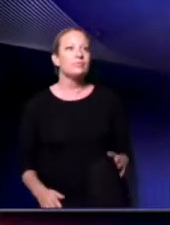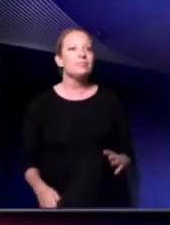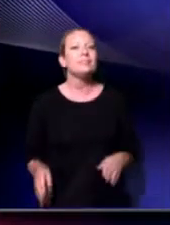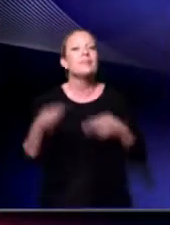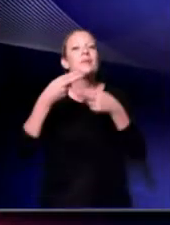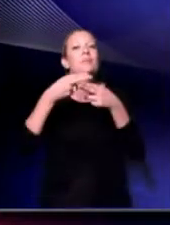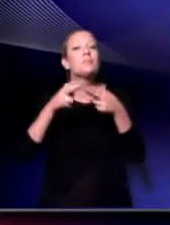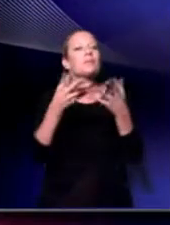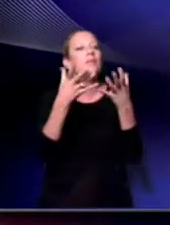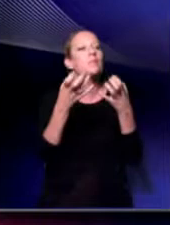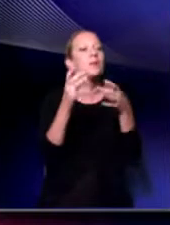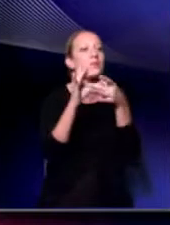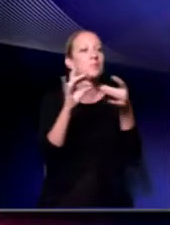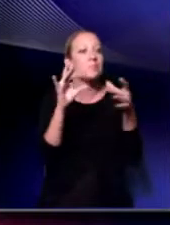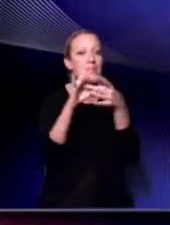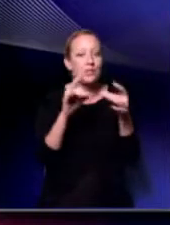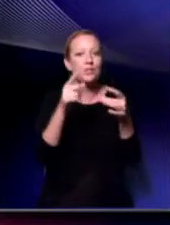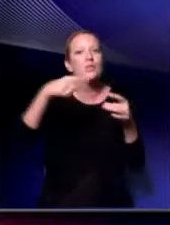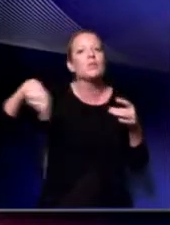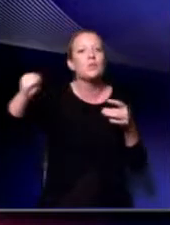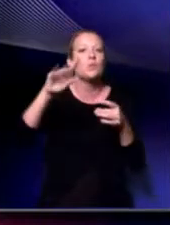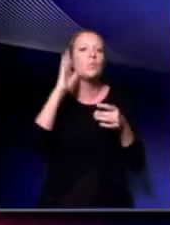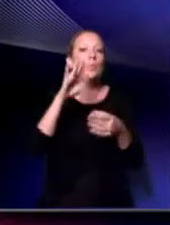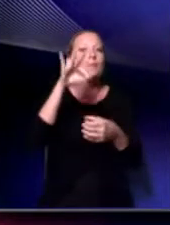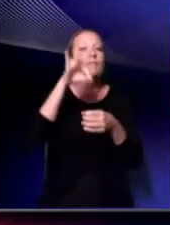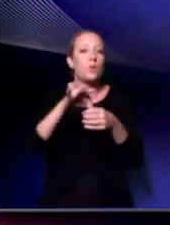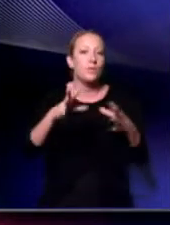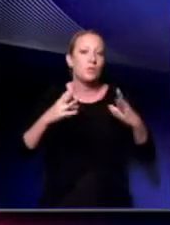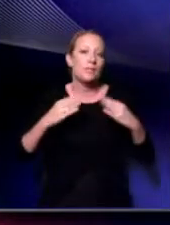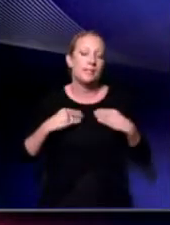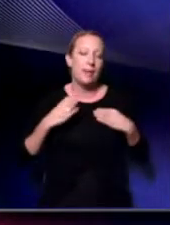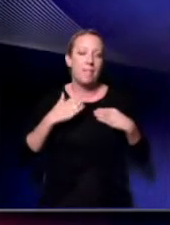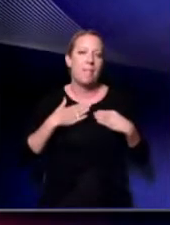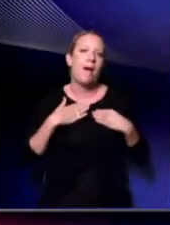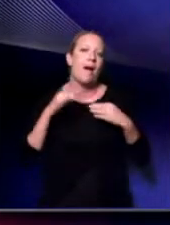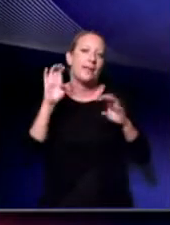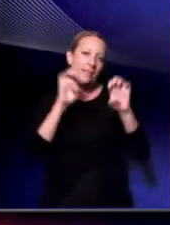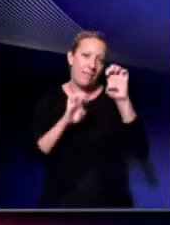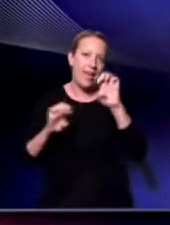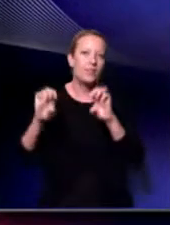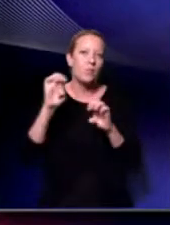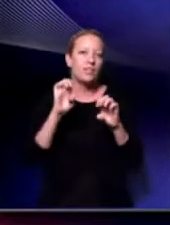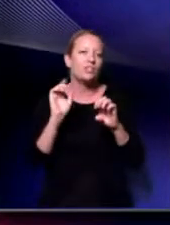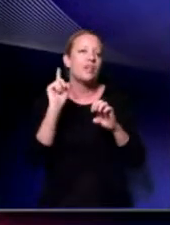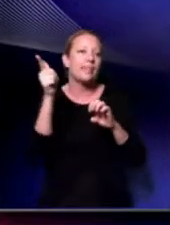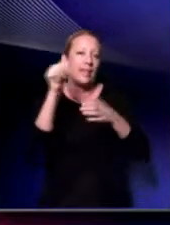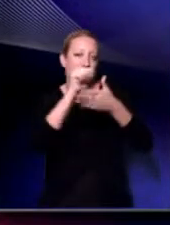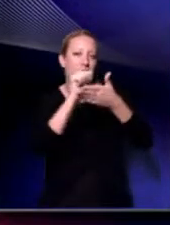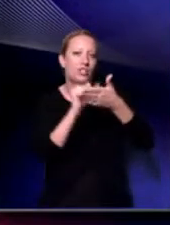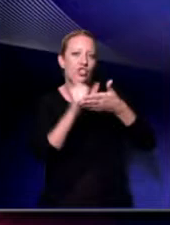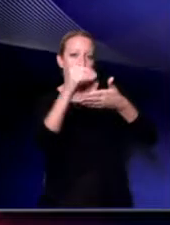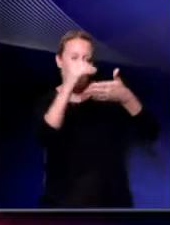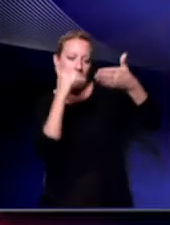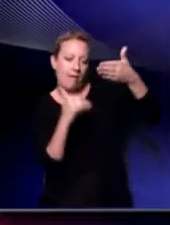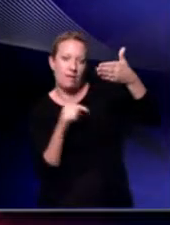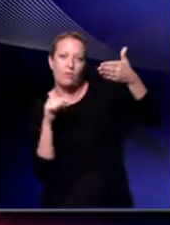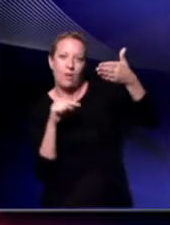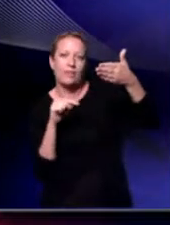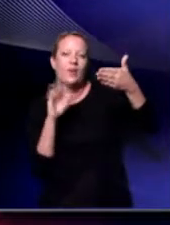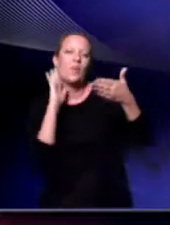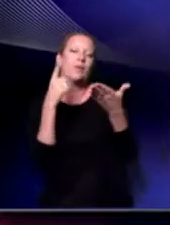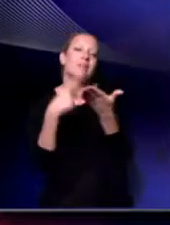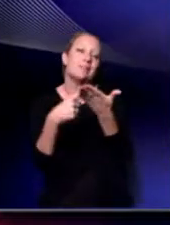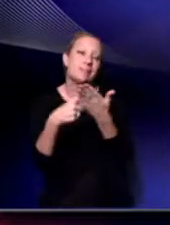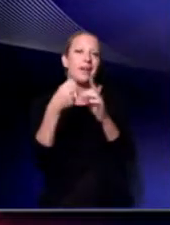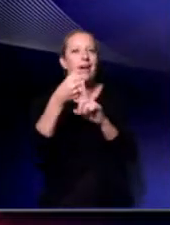will be voting on my evaluation. That's later in the agenda, so we'll talk more at that